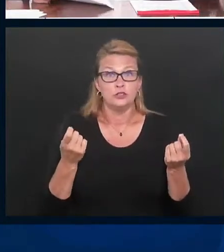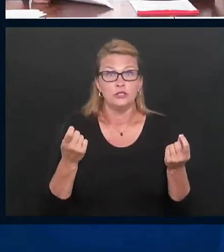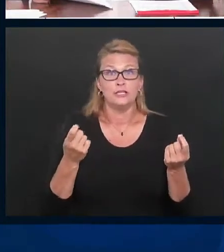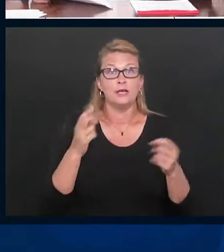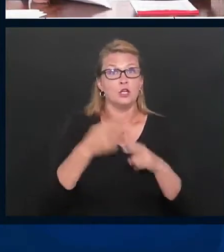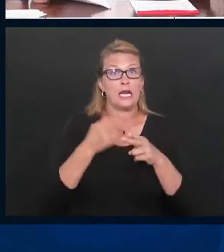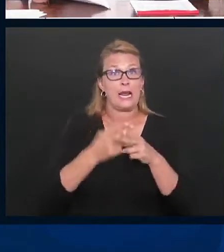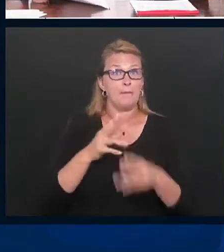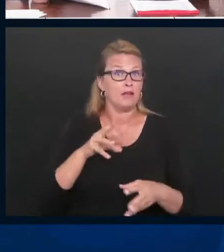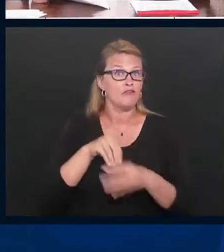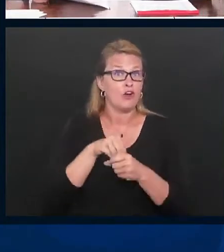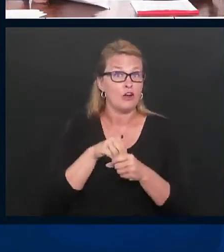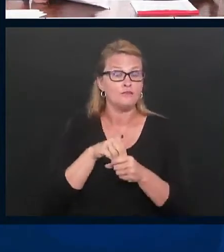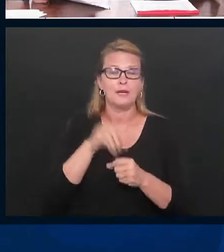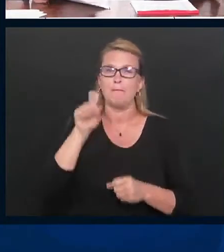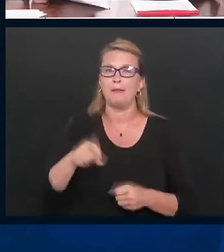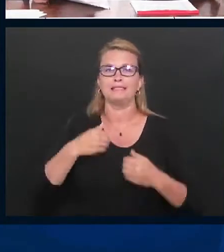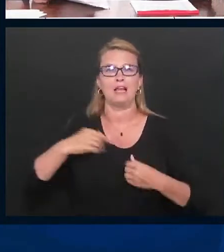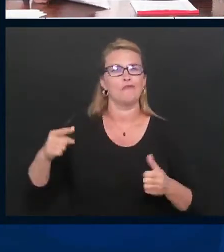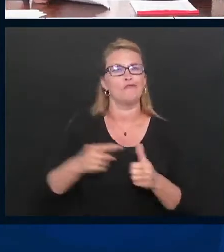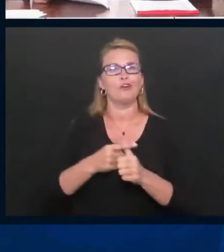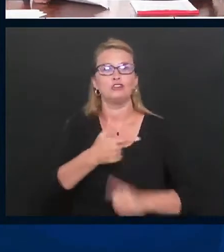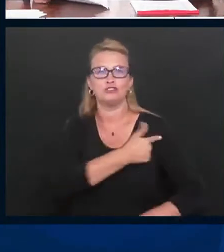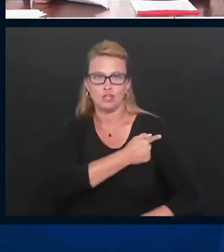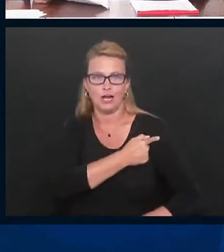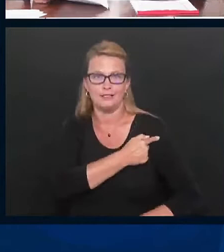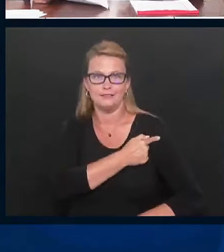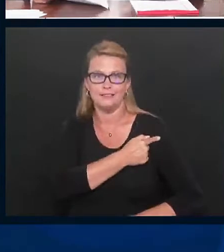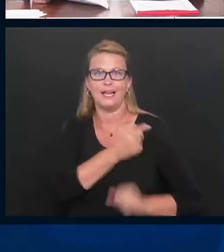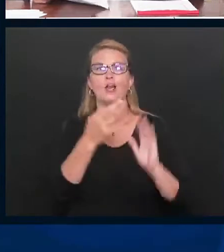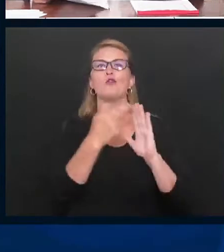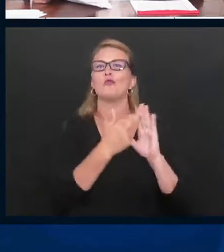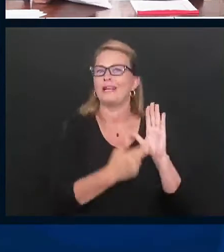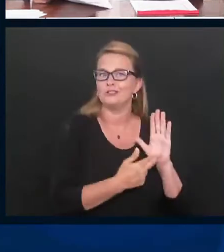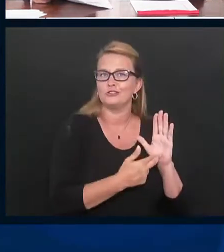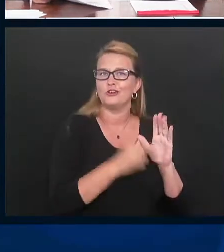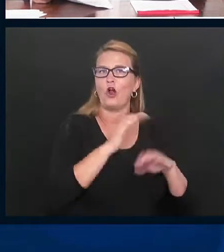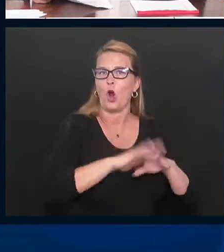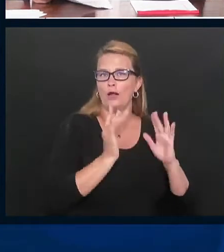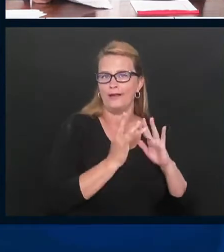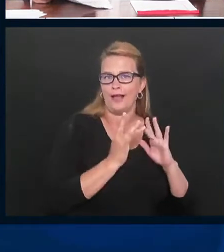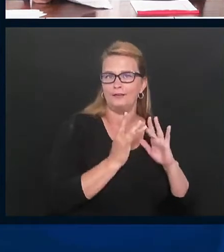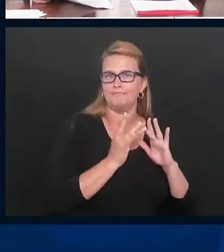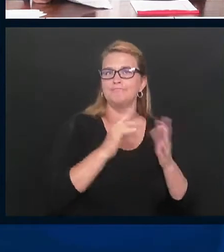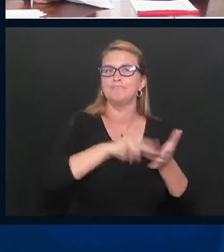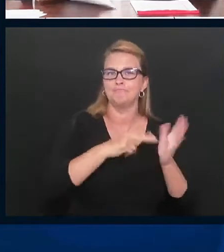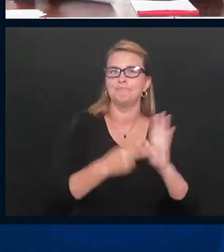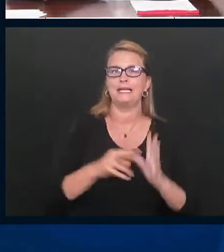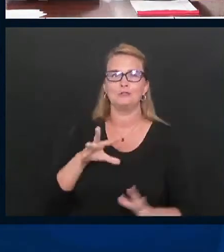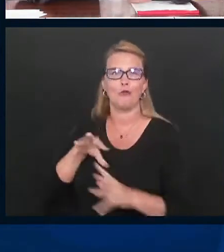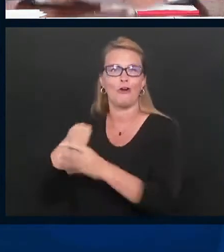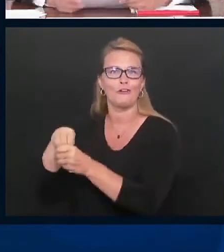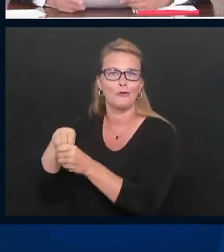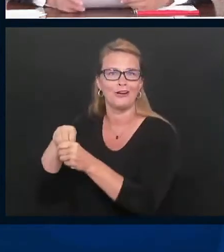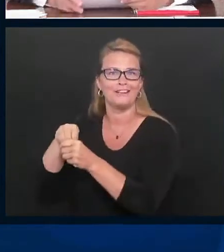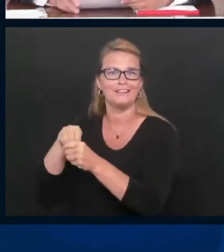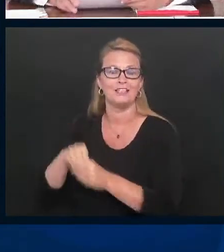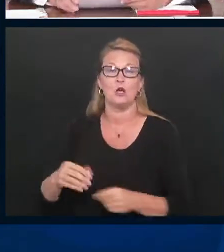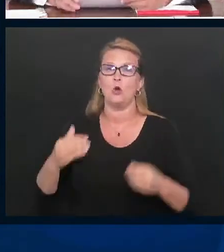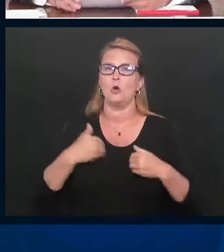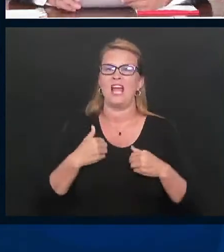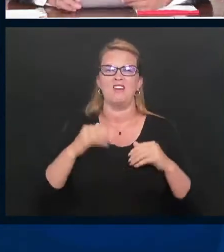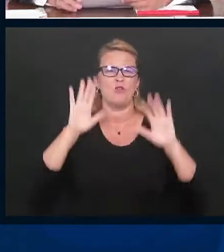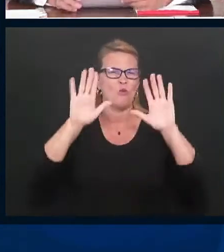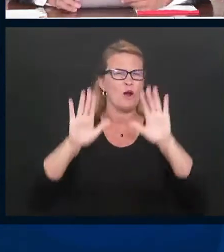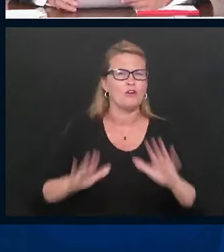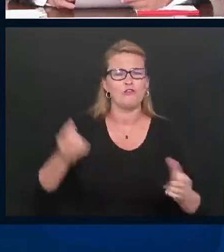with at least the first shot. And then all you've got to do is register, and you're in. We're giving away incredible trucks